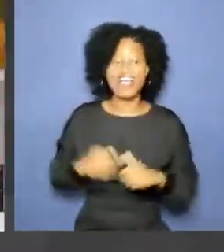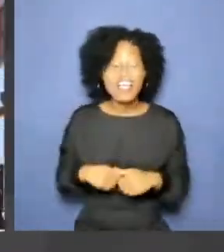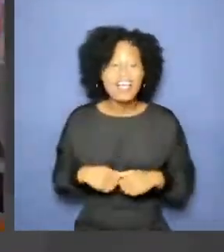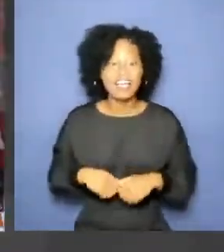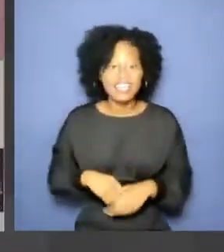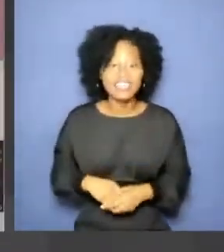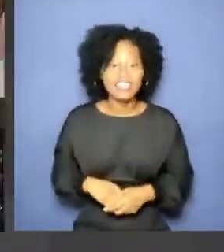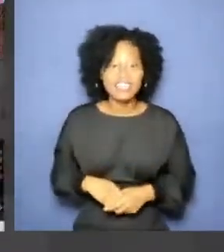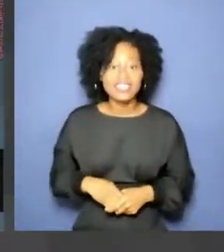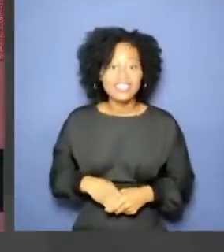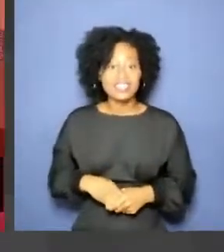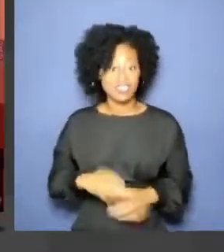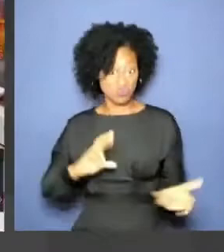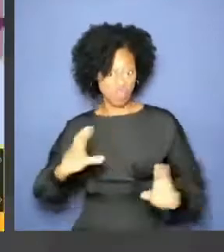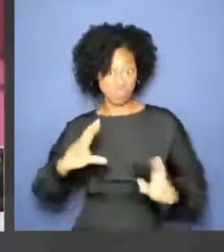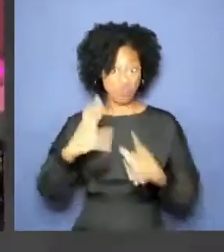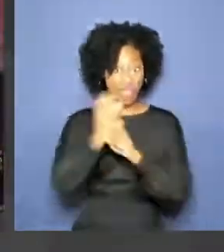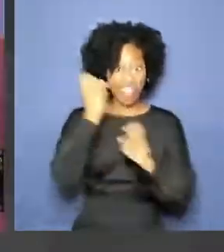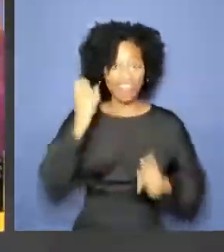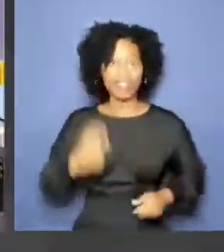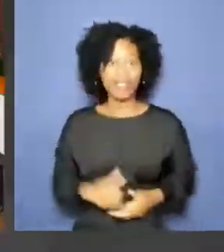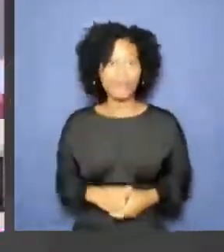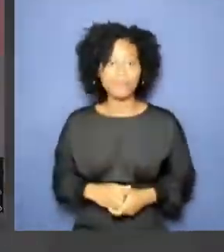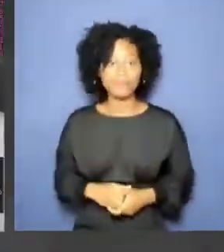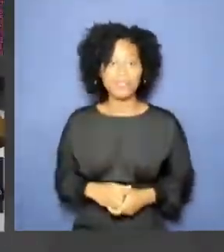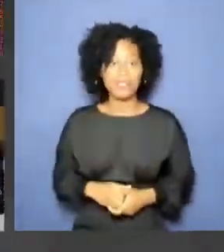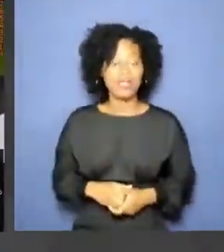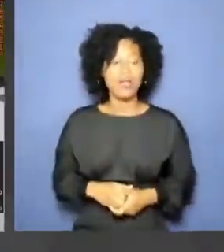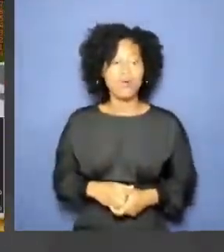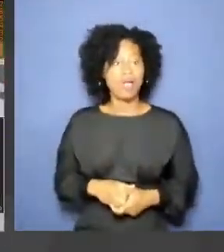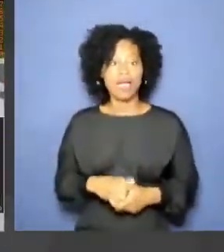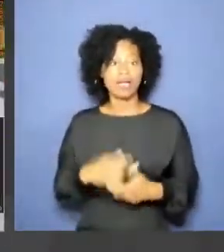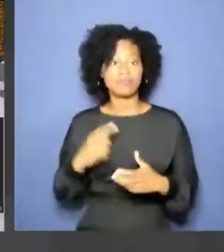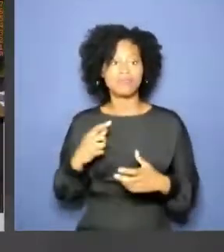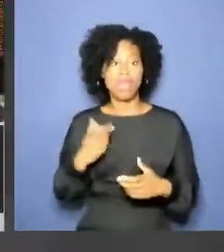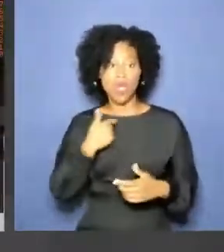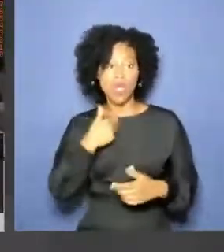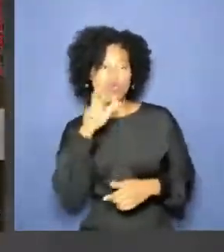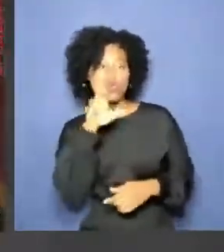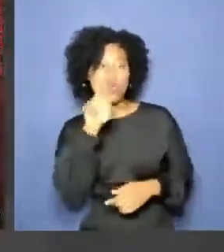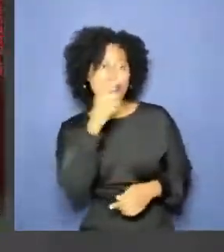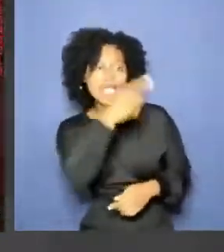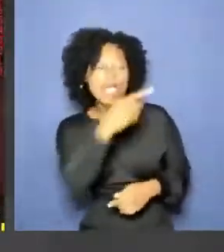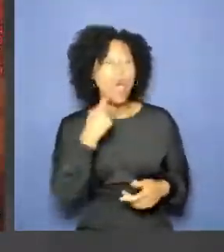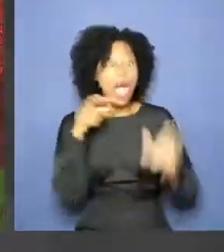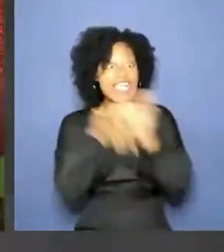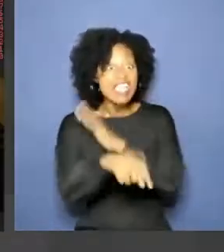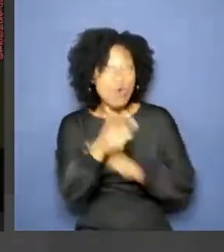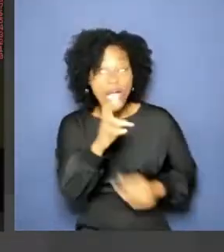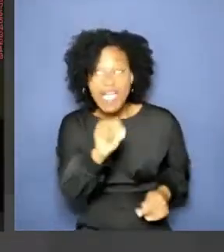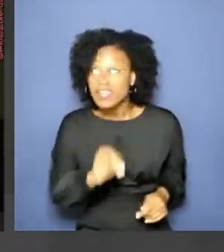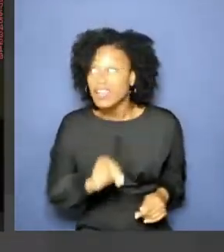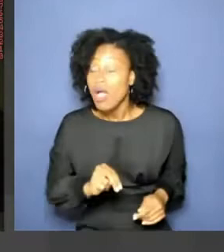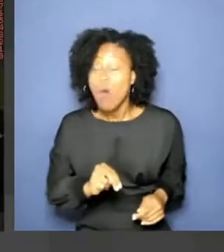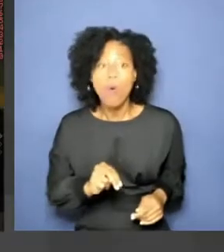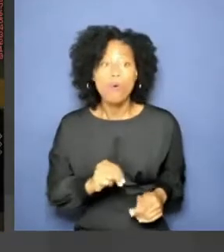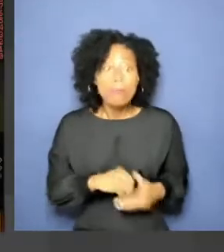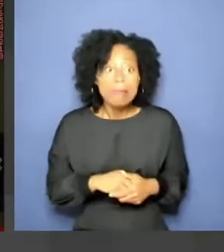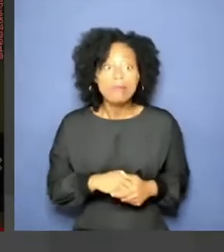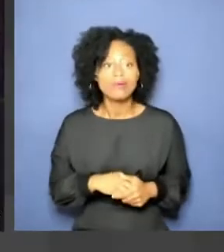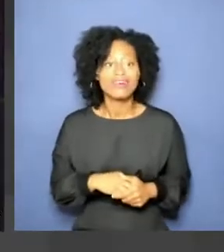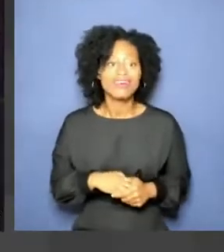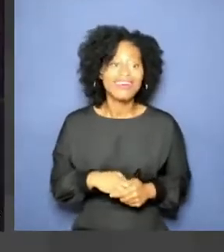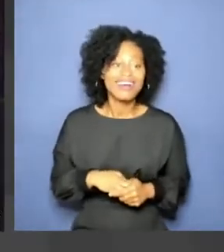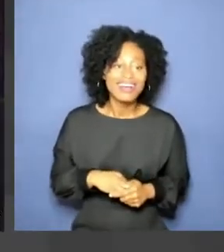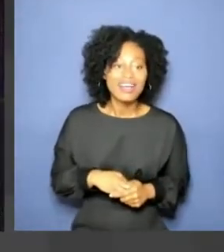him. How do I get out of this cobweb? Killed another. Oh, Ryan's up here. I killed Ryan? Got Dan. Give me bow and arrow. I got